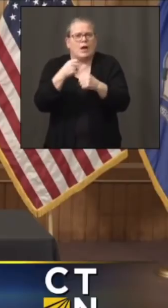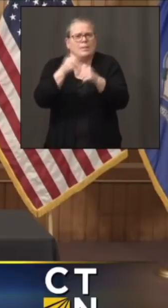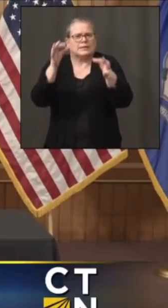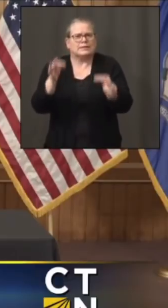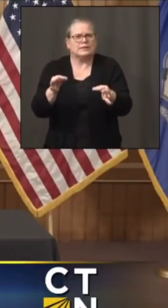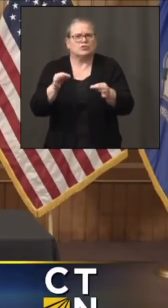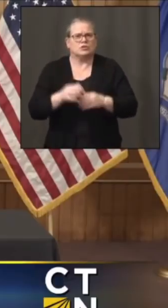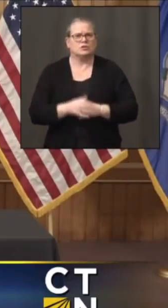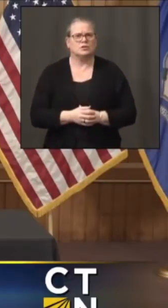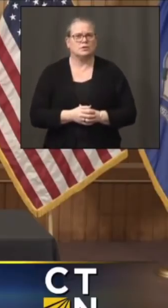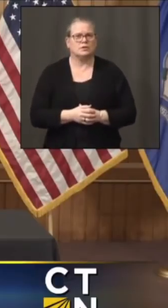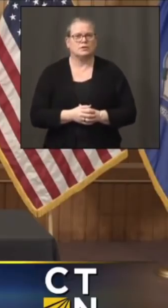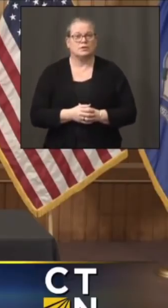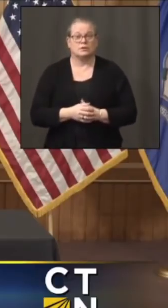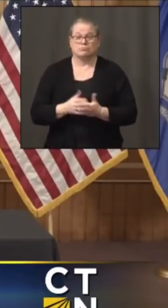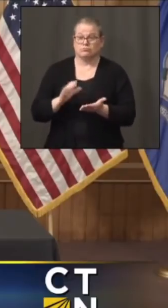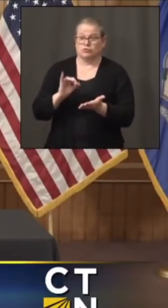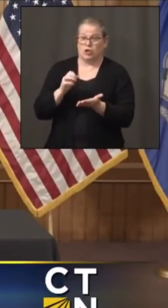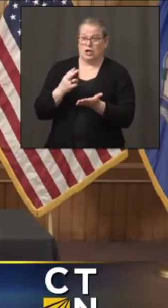Keep going, Josh.